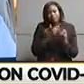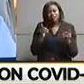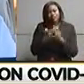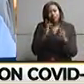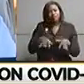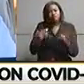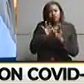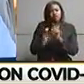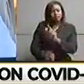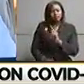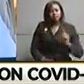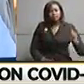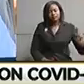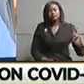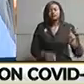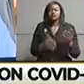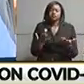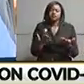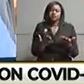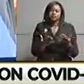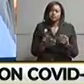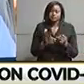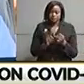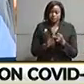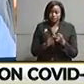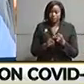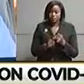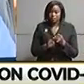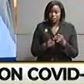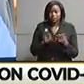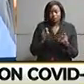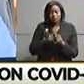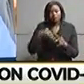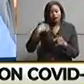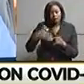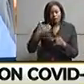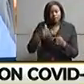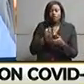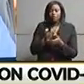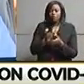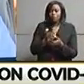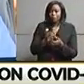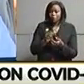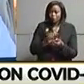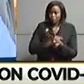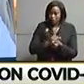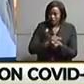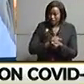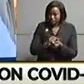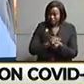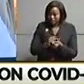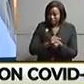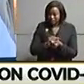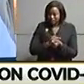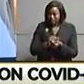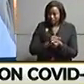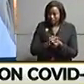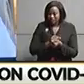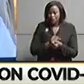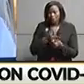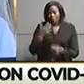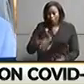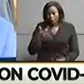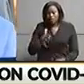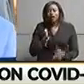yourself. Number two, always wash with water and soap. We shall have to talk